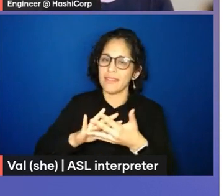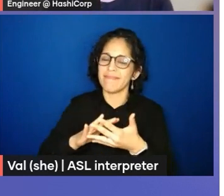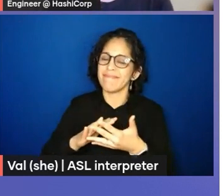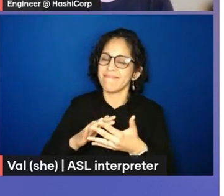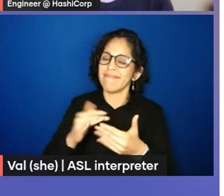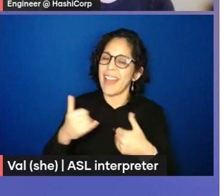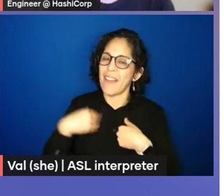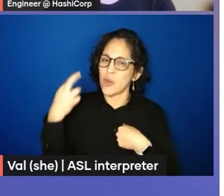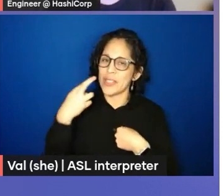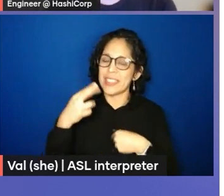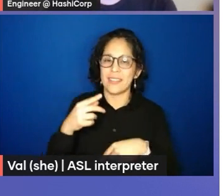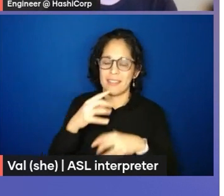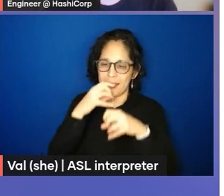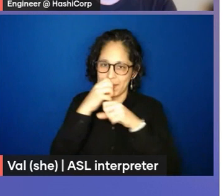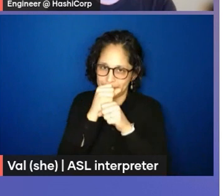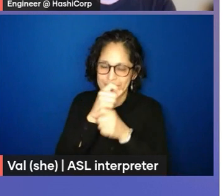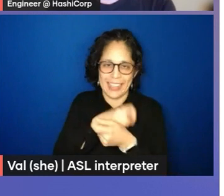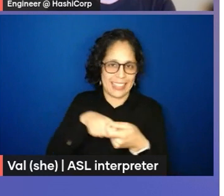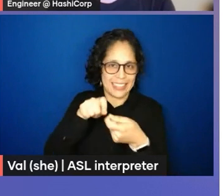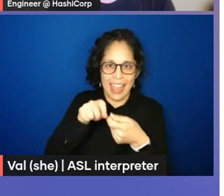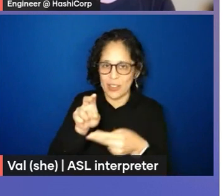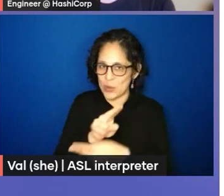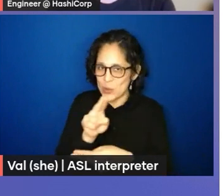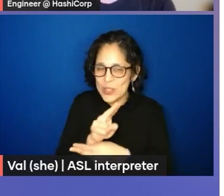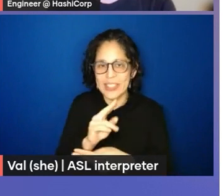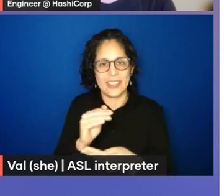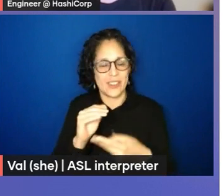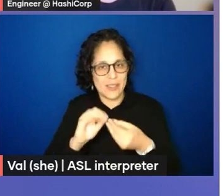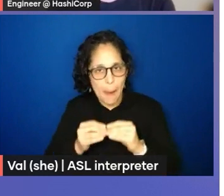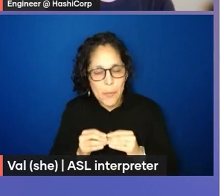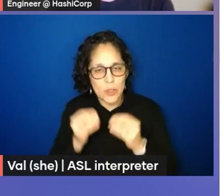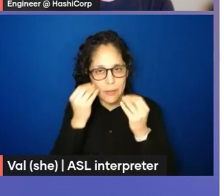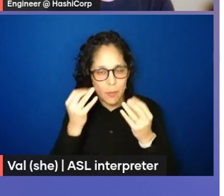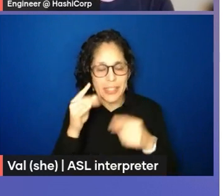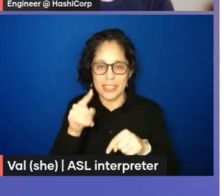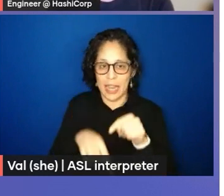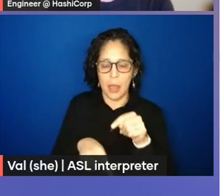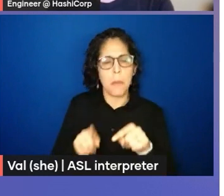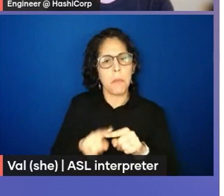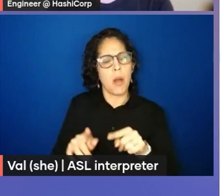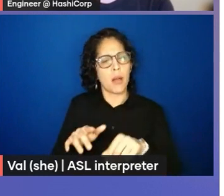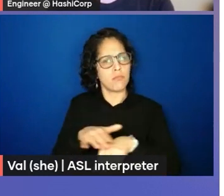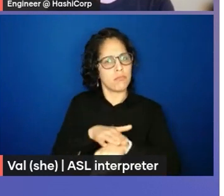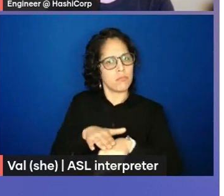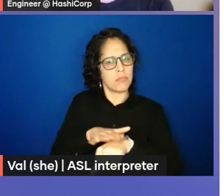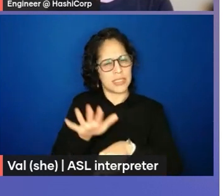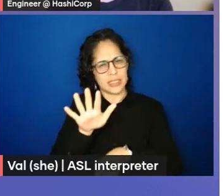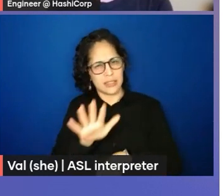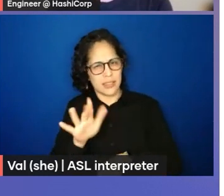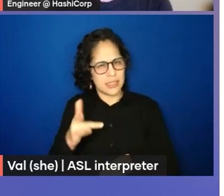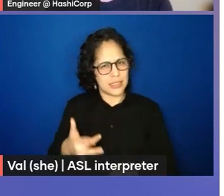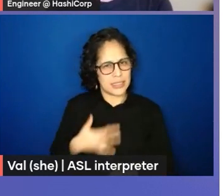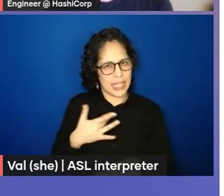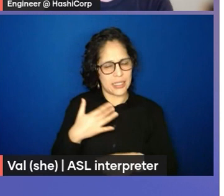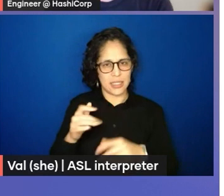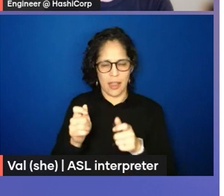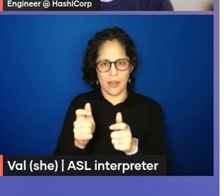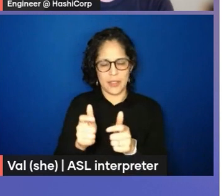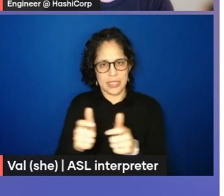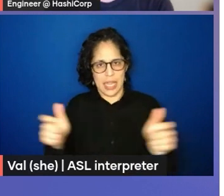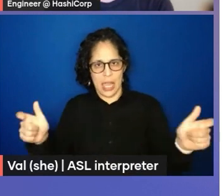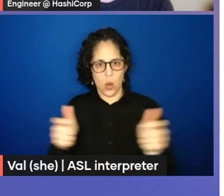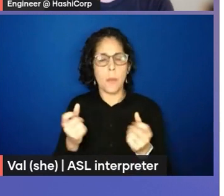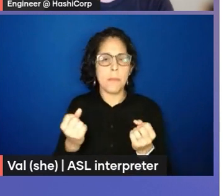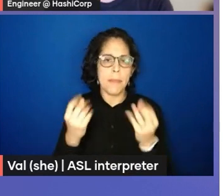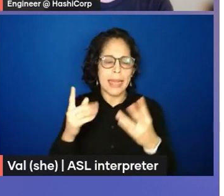really talk about exact usage and exact numbers. So I kind of just give you a sense of scale. So we've had hundreds of users since we've